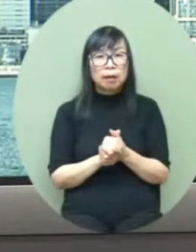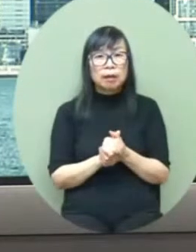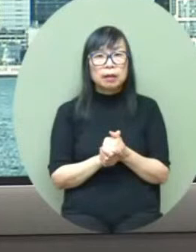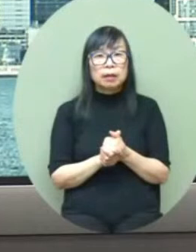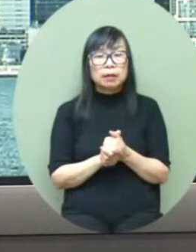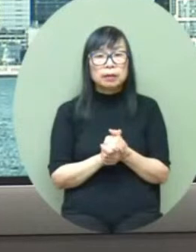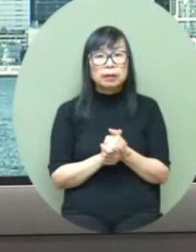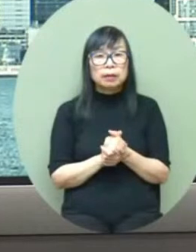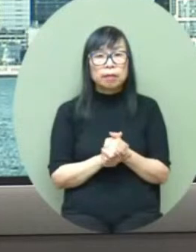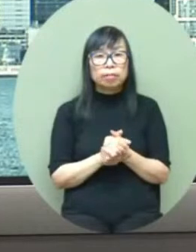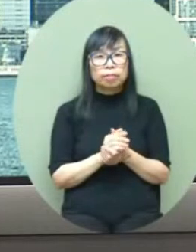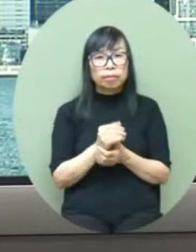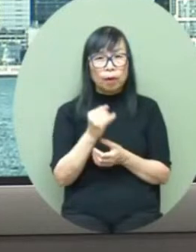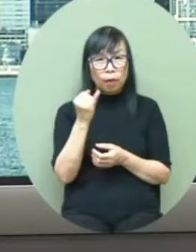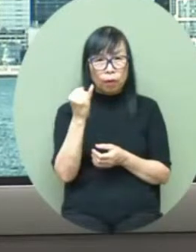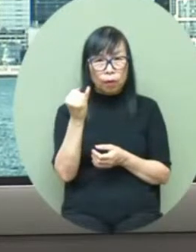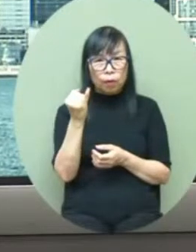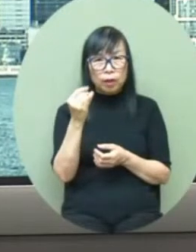the altruistic